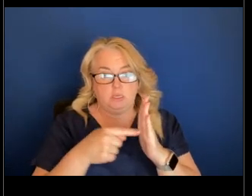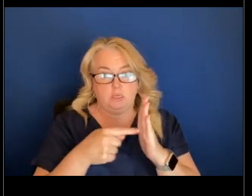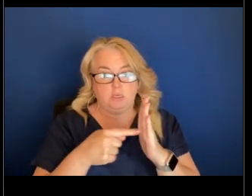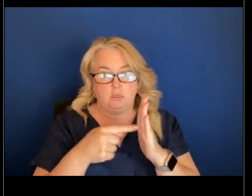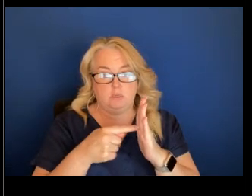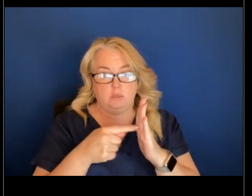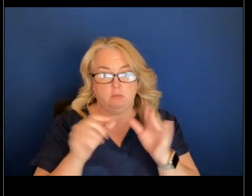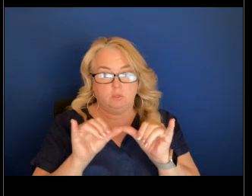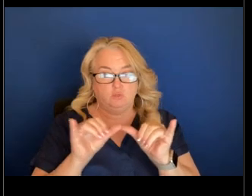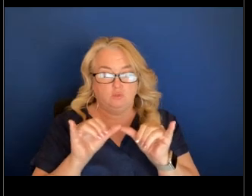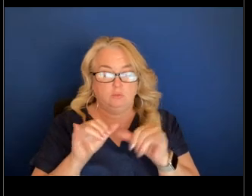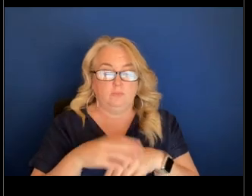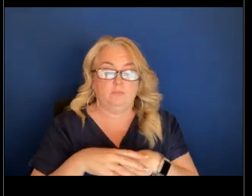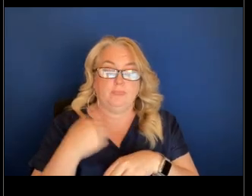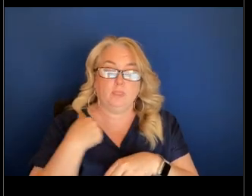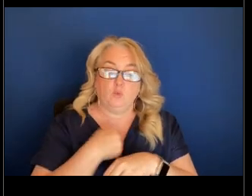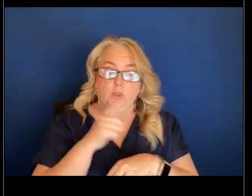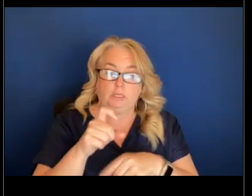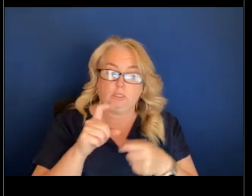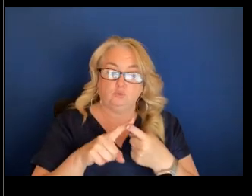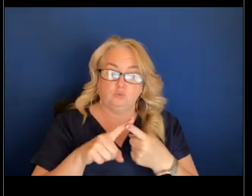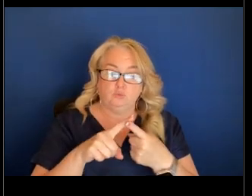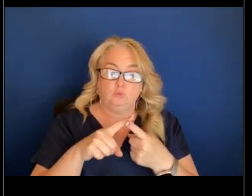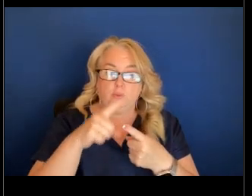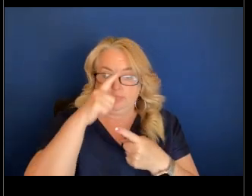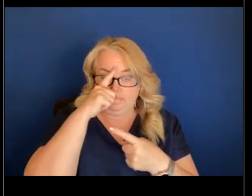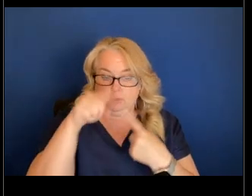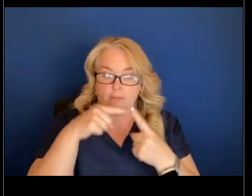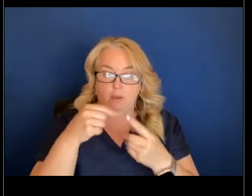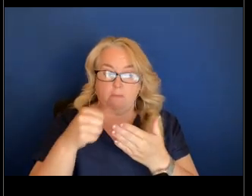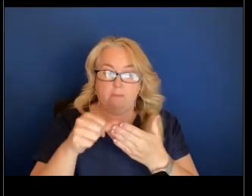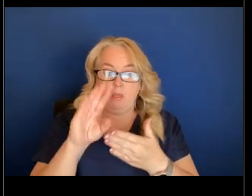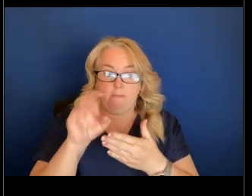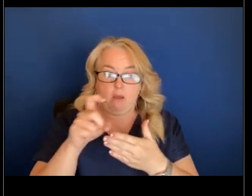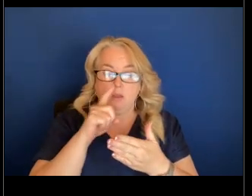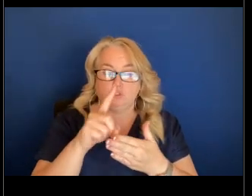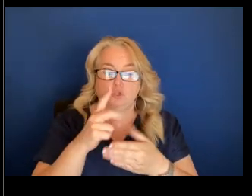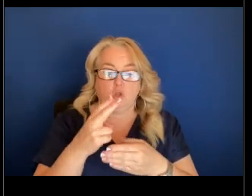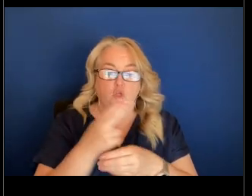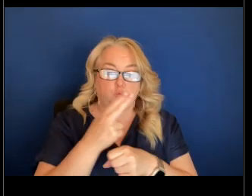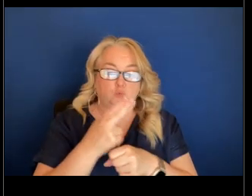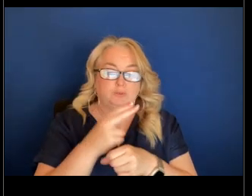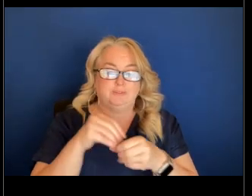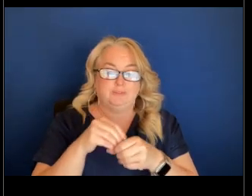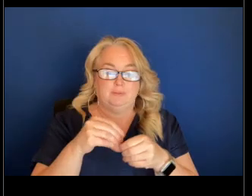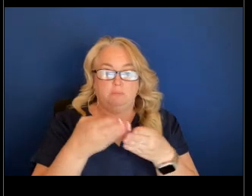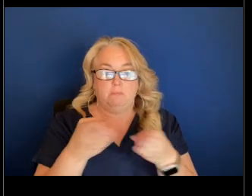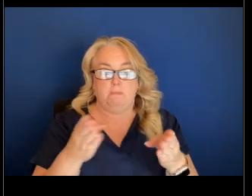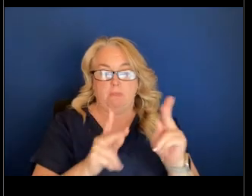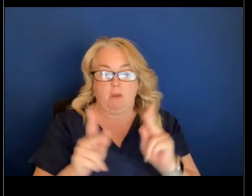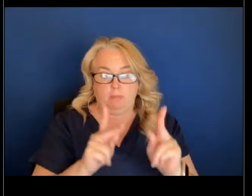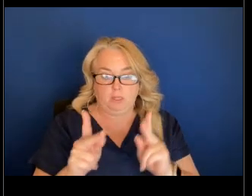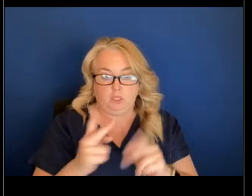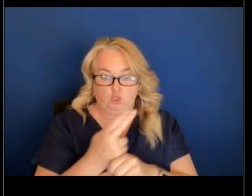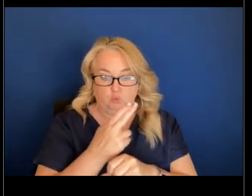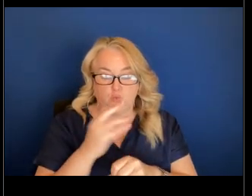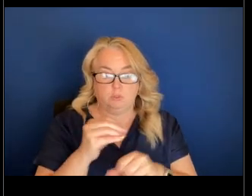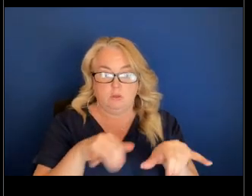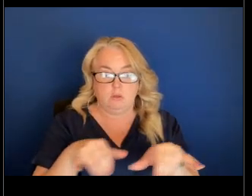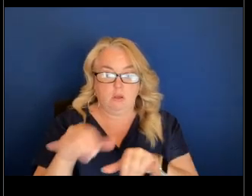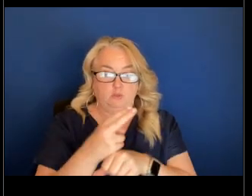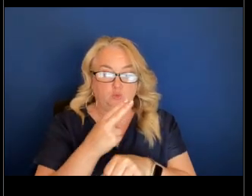We have to consider that the mailboxes are located in a public use and common use areas, and they must be accessible for